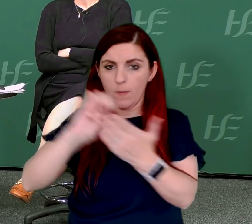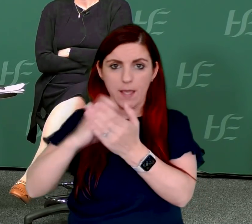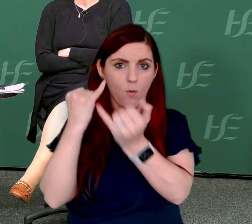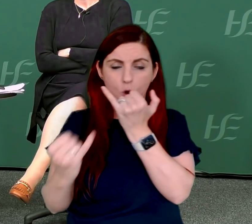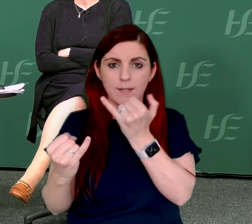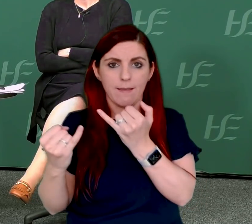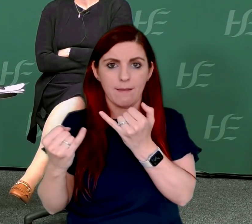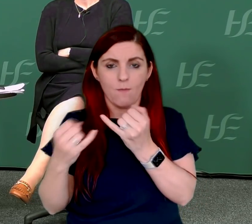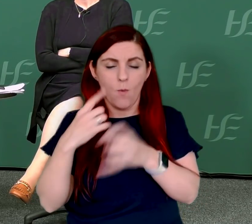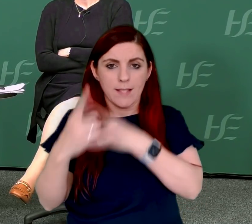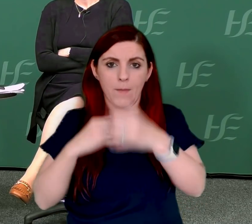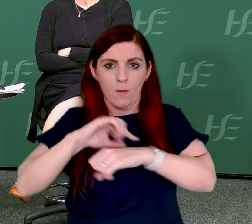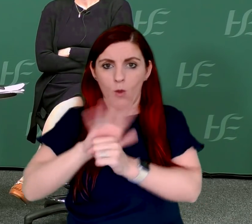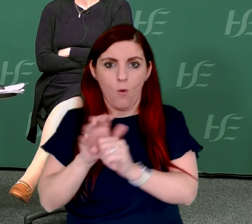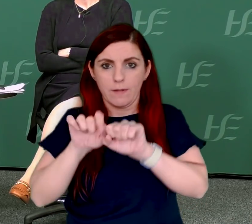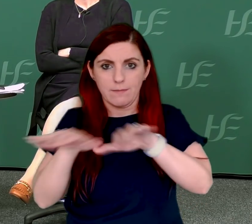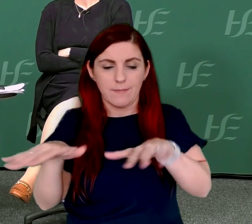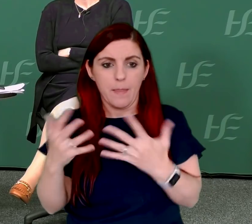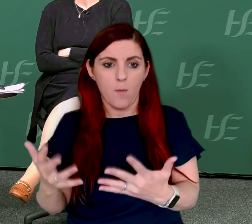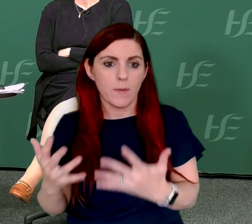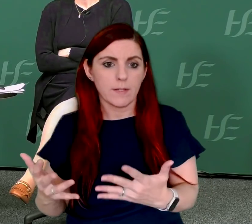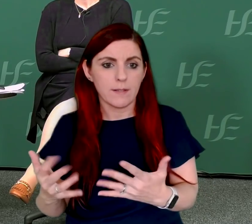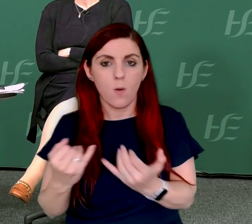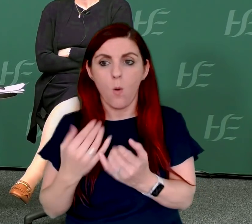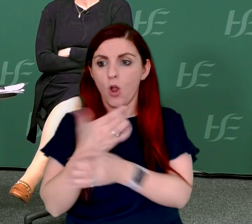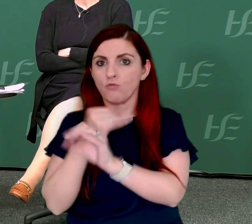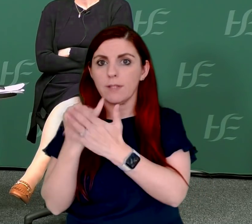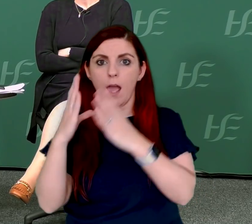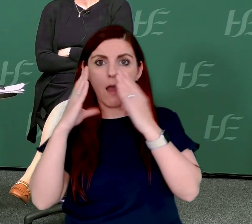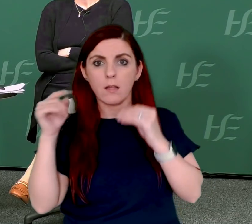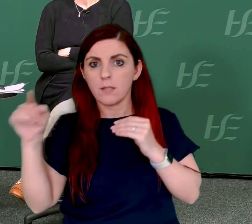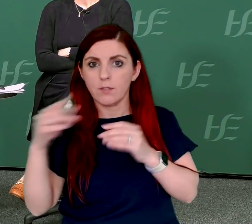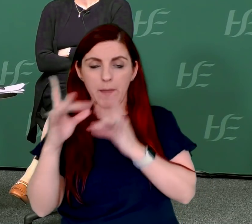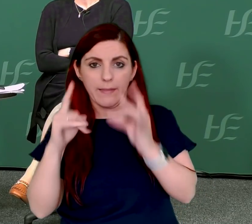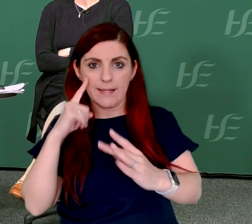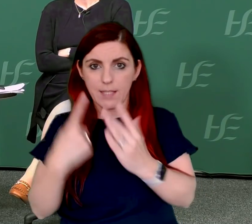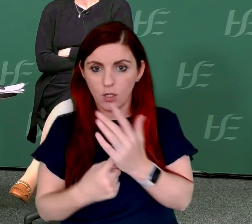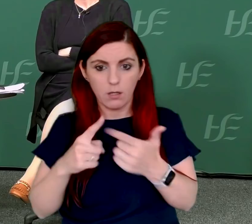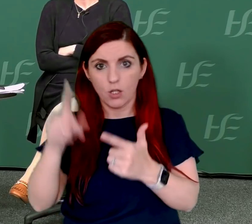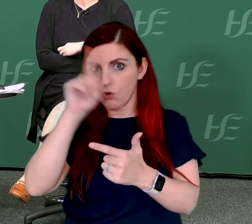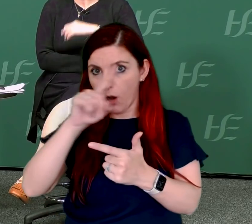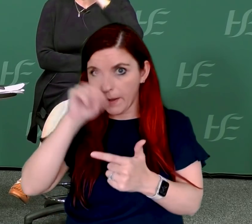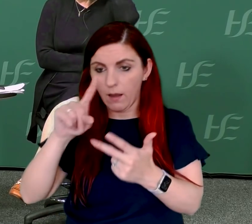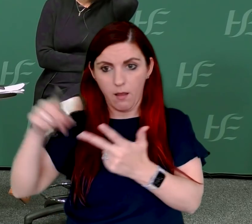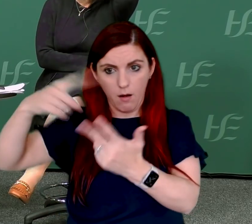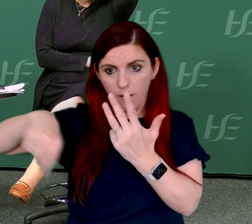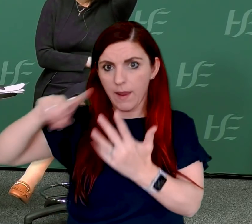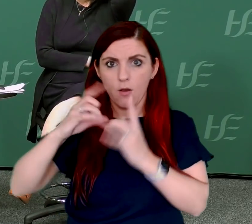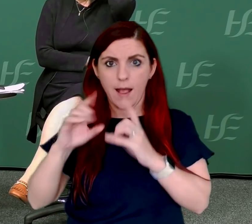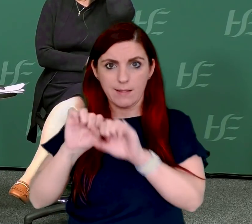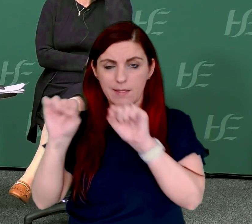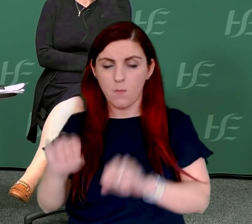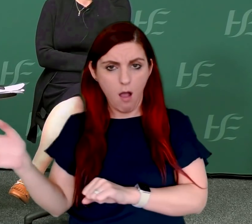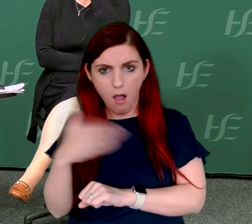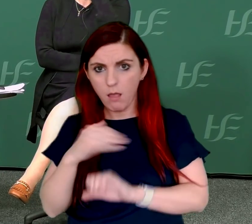like Holland having to make decisions and under pressure, Germany and other health systems under severe pressure. There is a point at